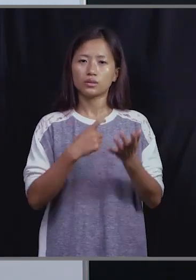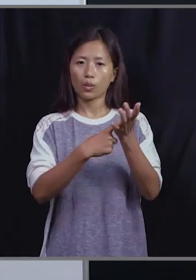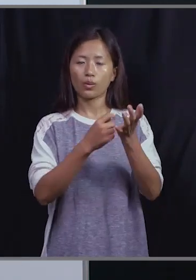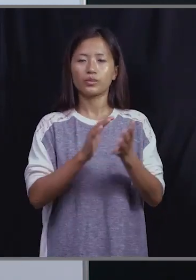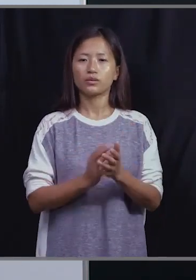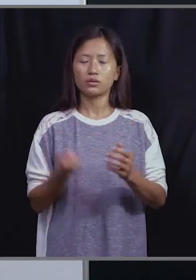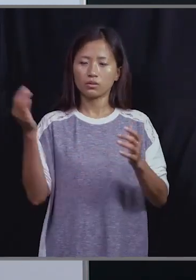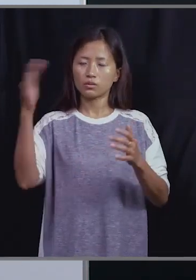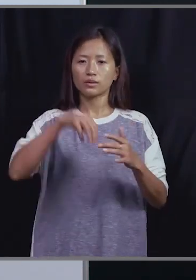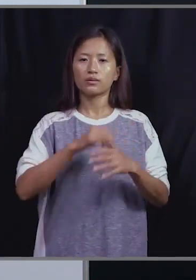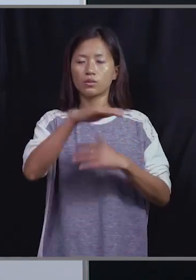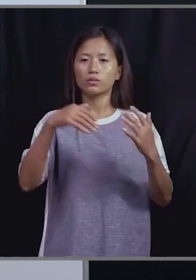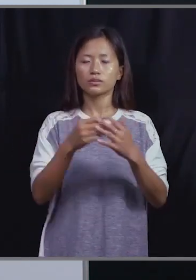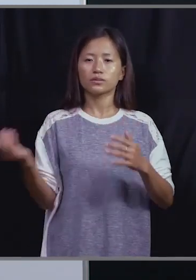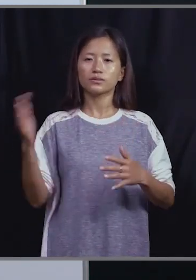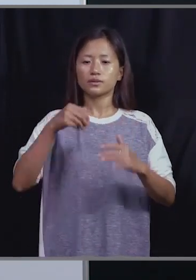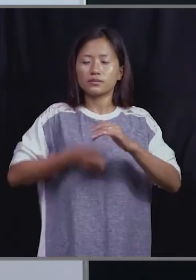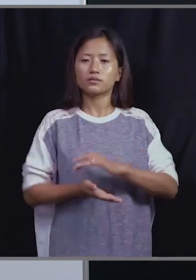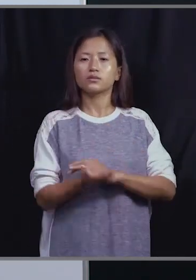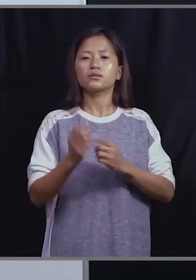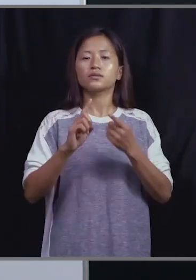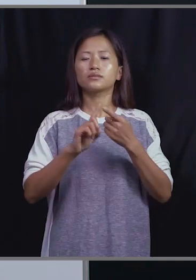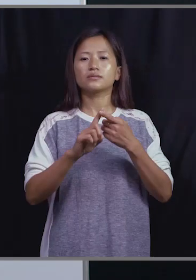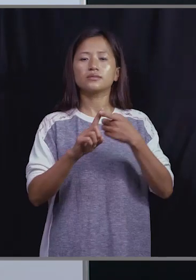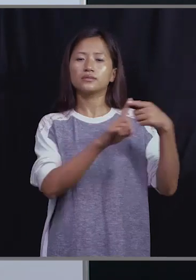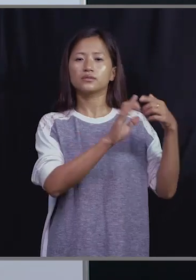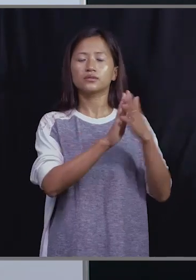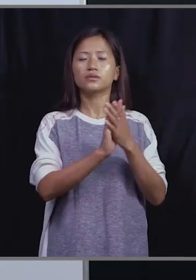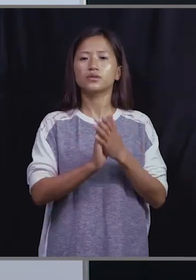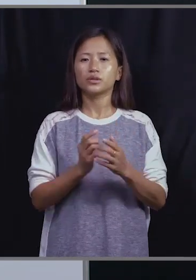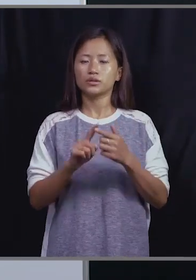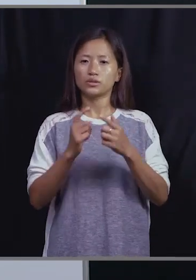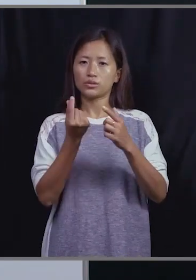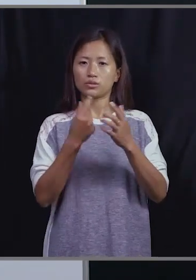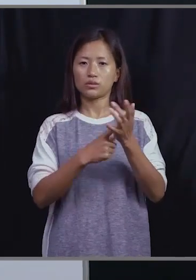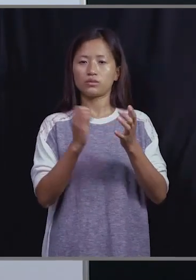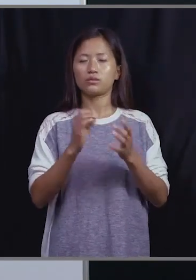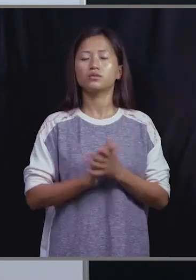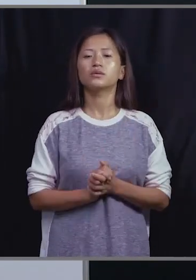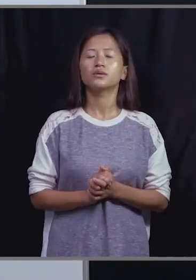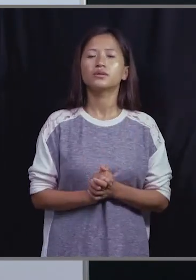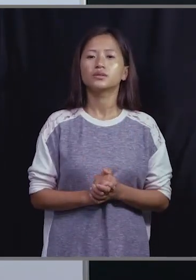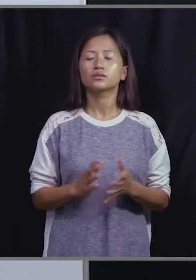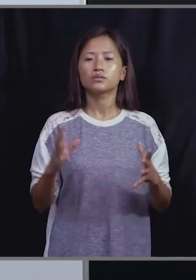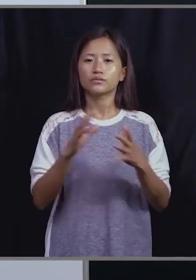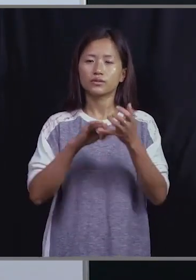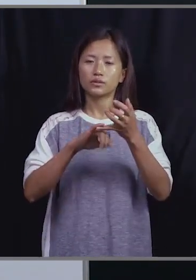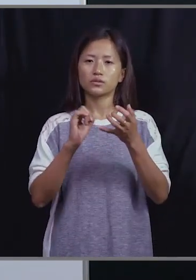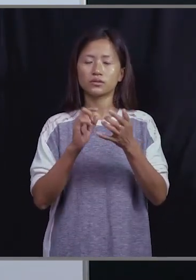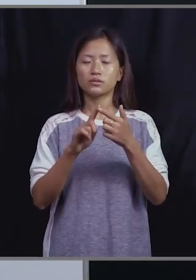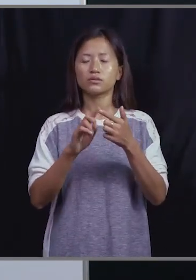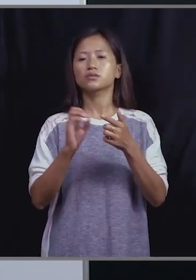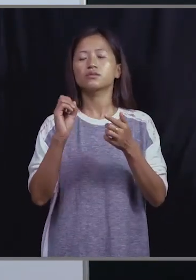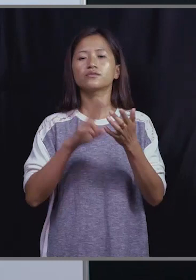These all comes under the Eastern European. When Gorbachev became the head of the Soviet Union, he tried